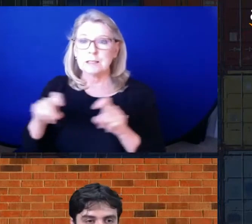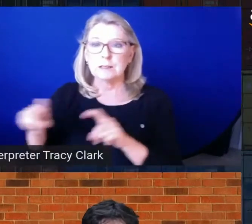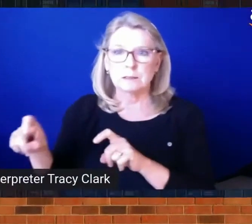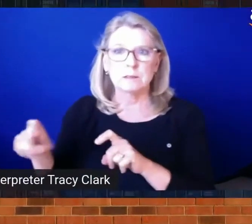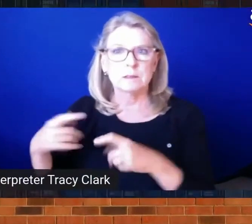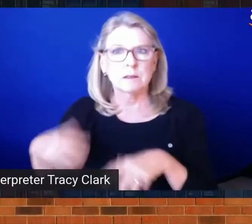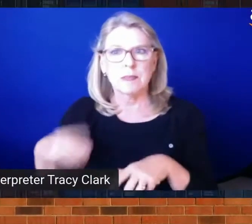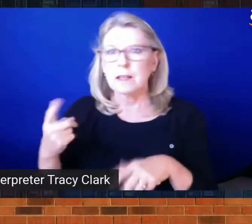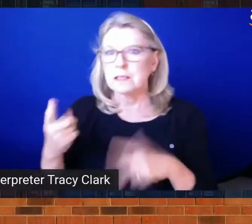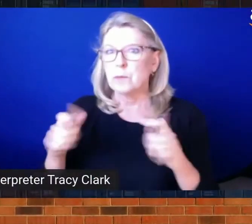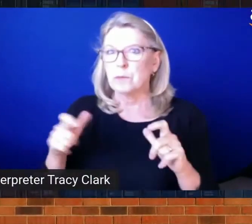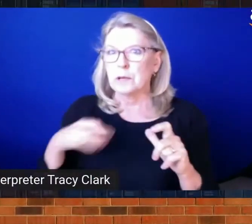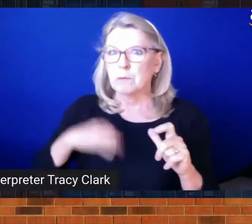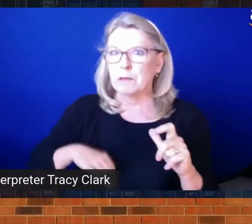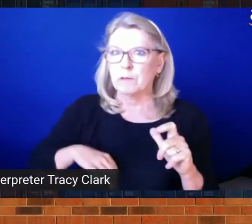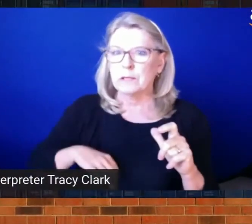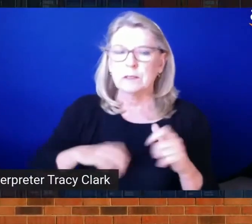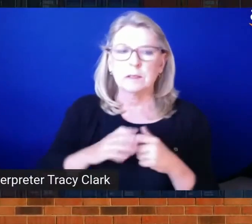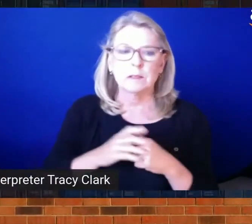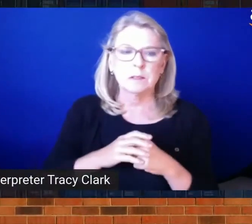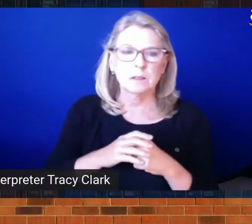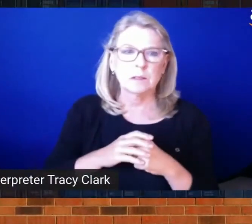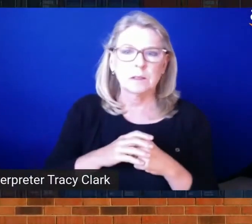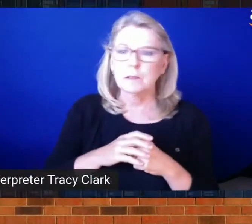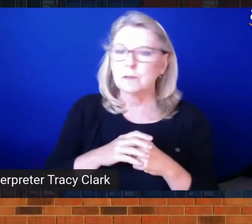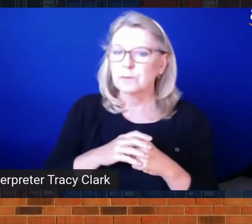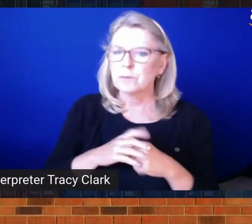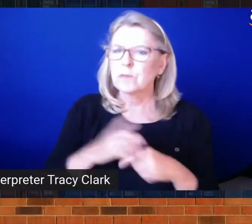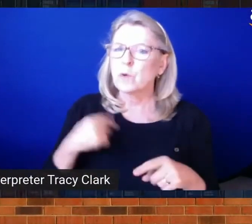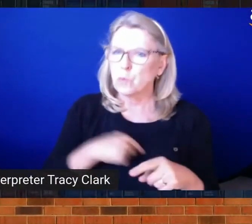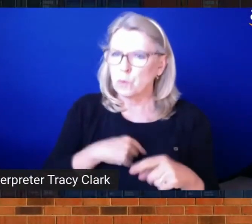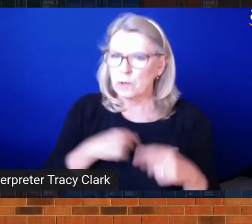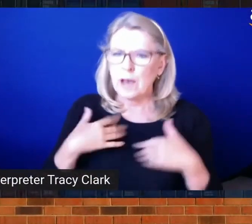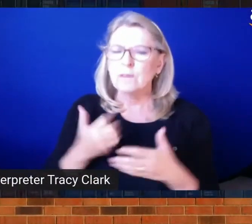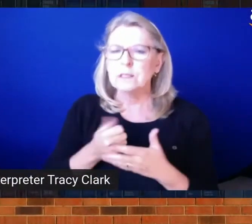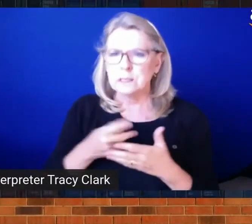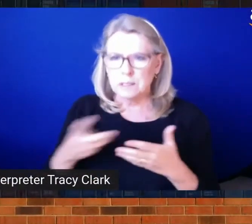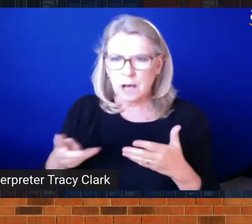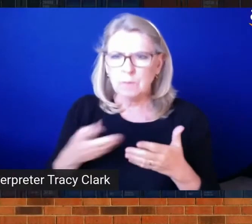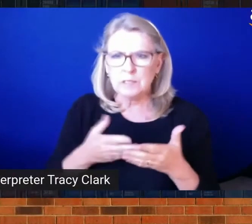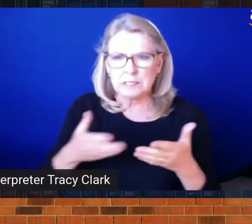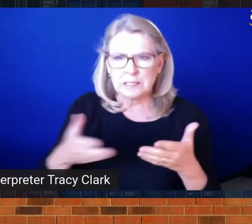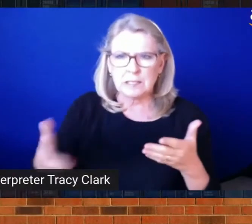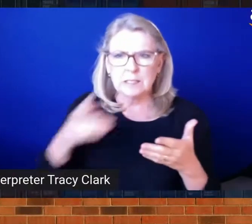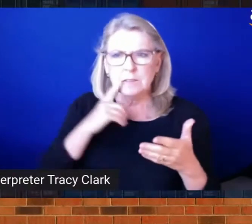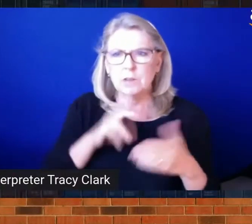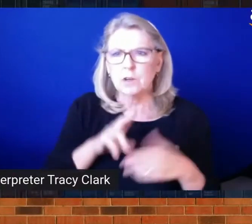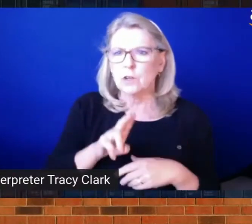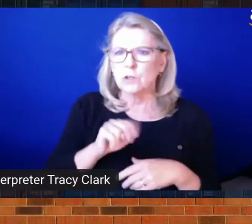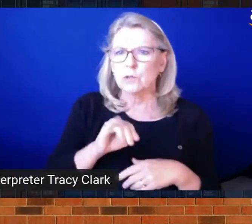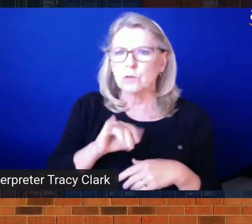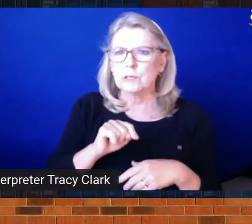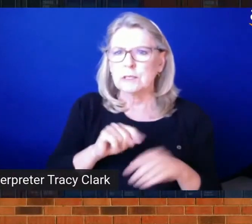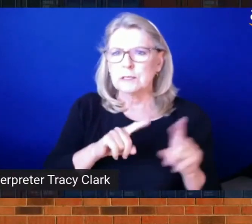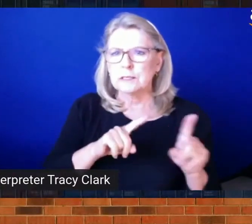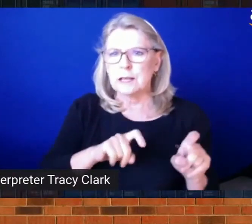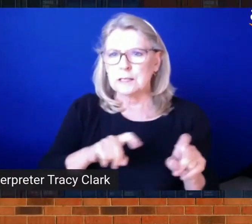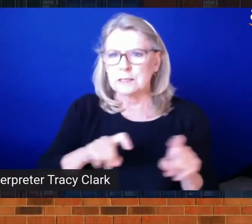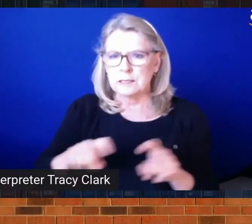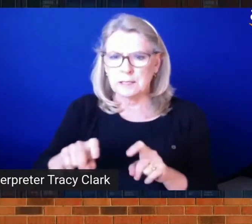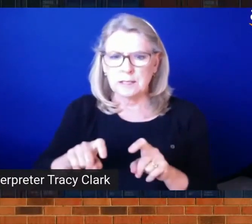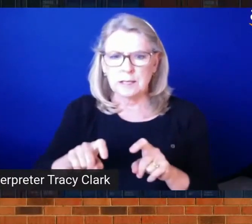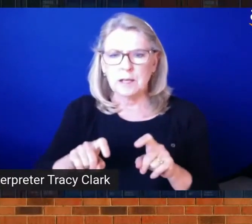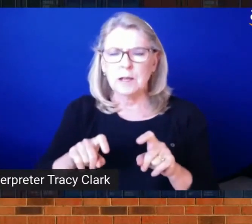Yeah, excellent question. So we do have some facilities for unit testing, mainly in TypeScript at the moment, but we are actually